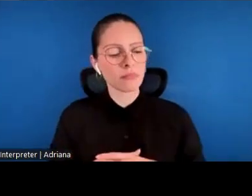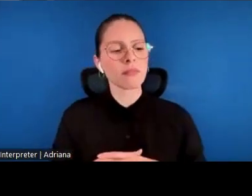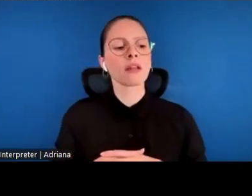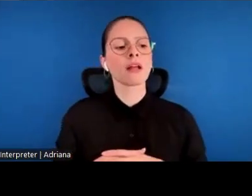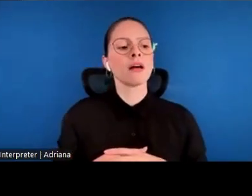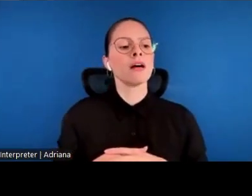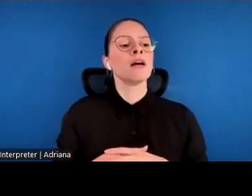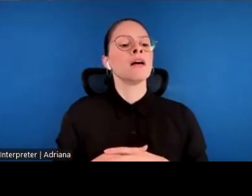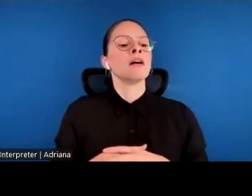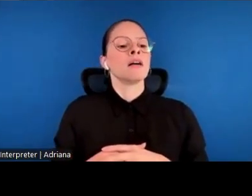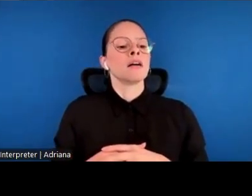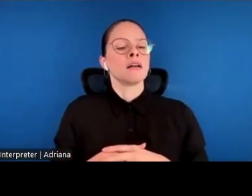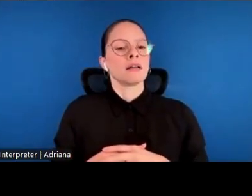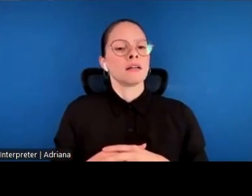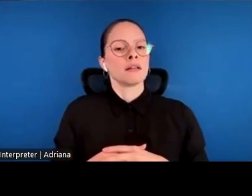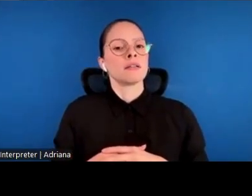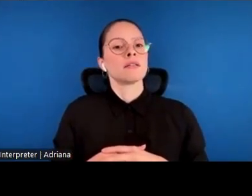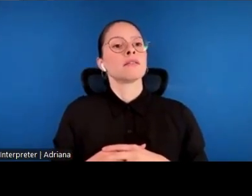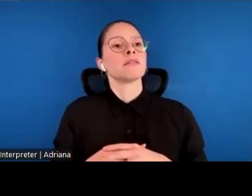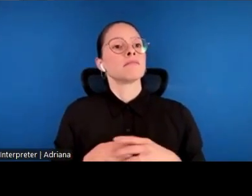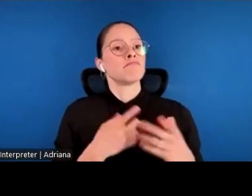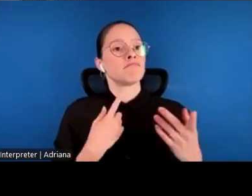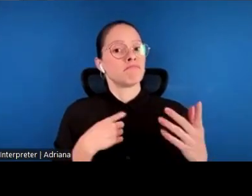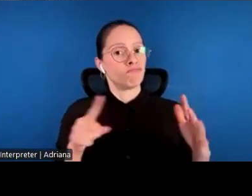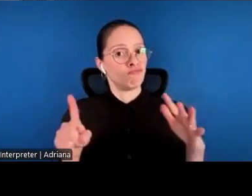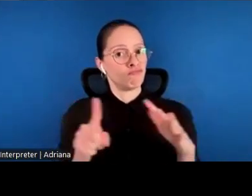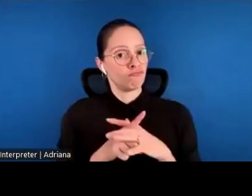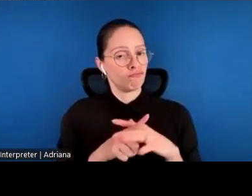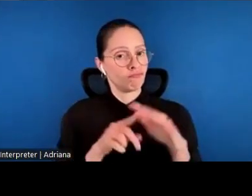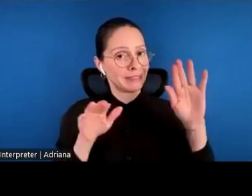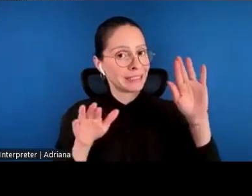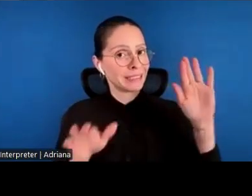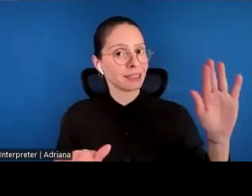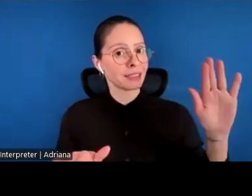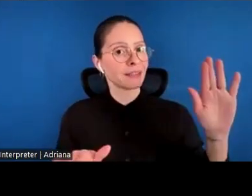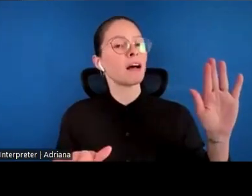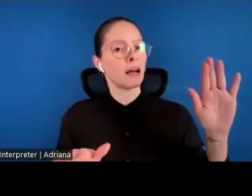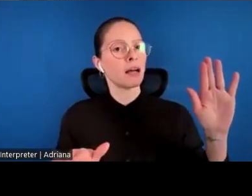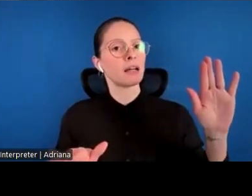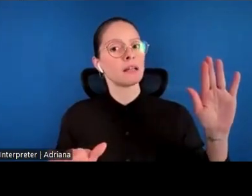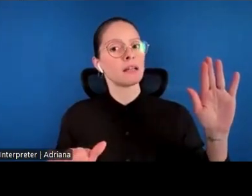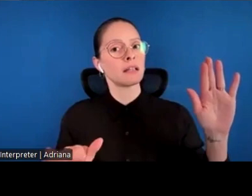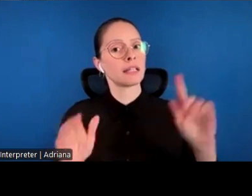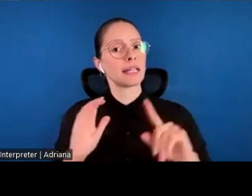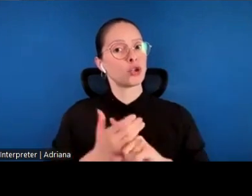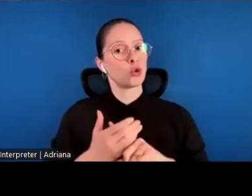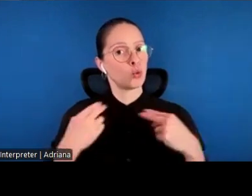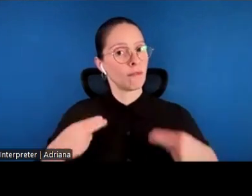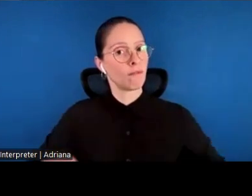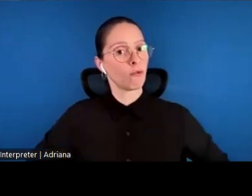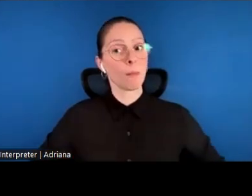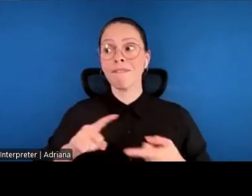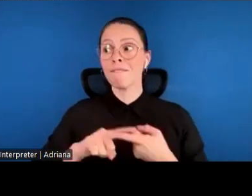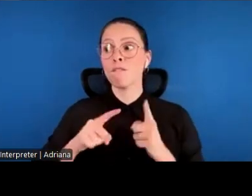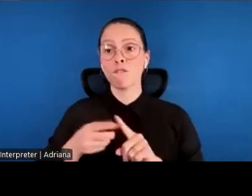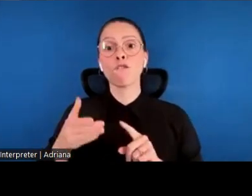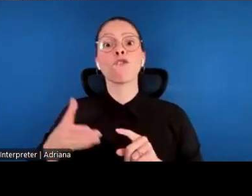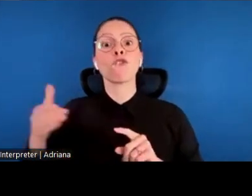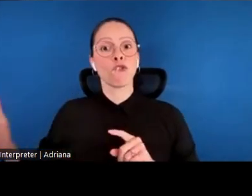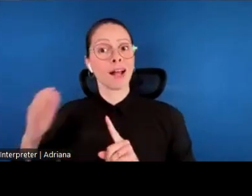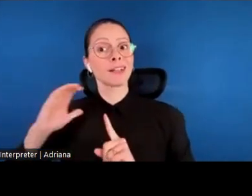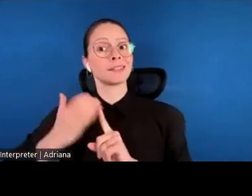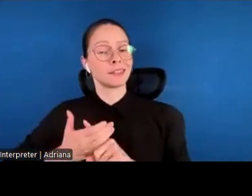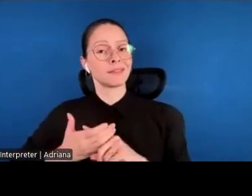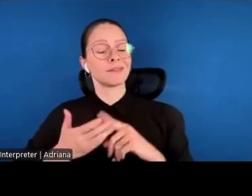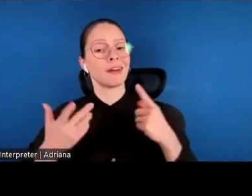came and he testified in uniform, and his friend testified in uniform, and he was driving.